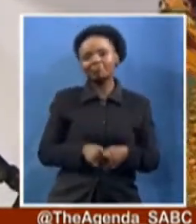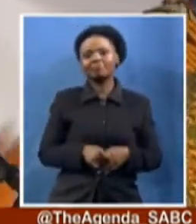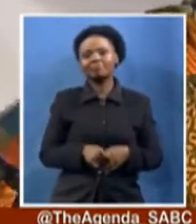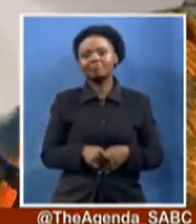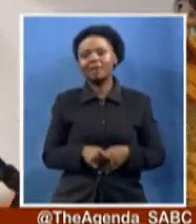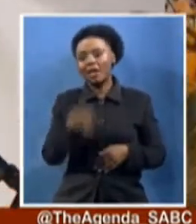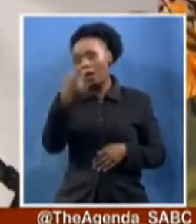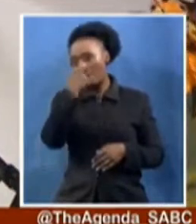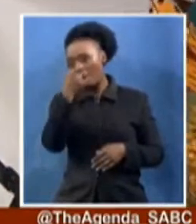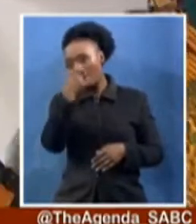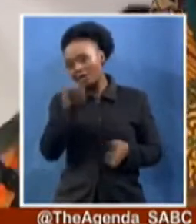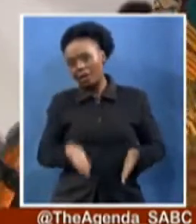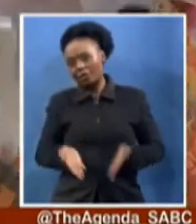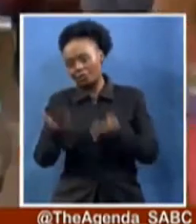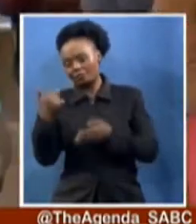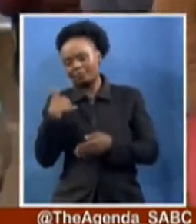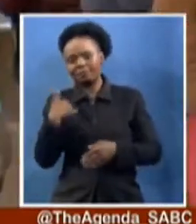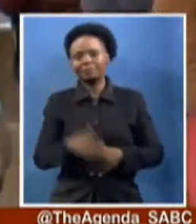tumamina,